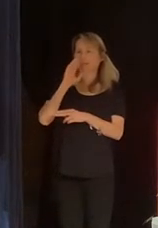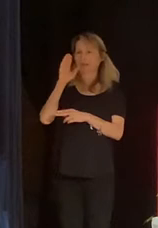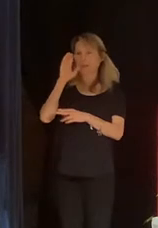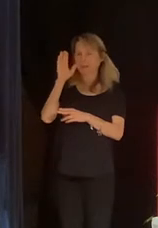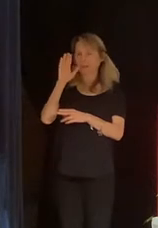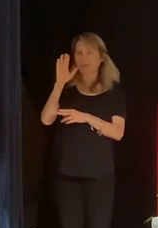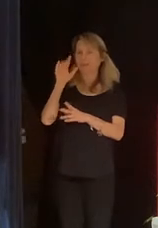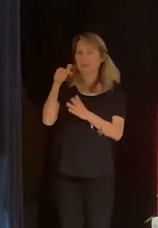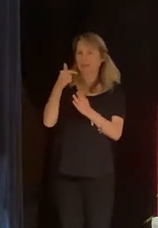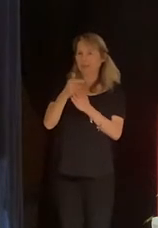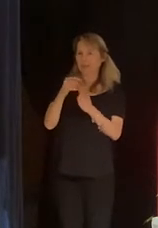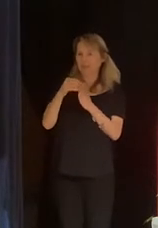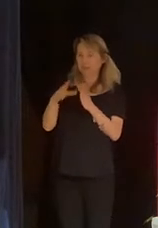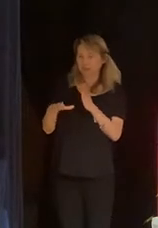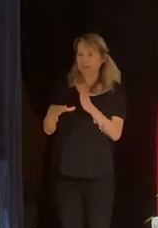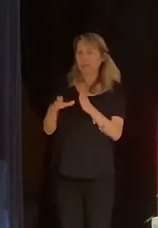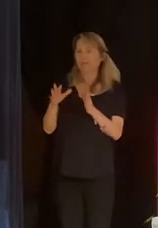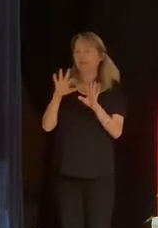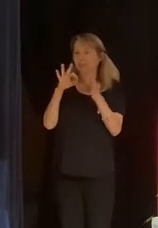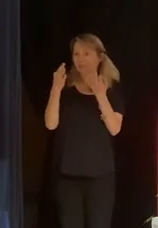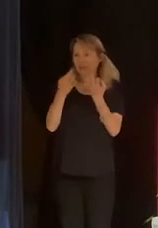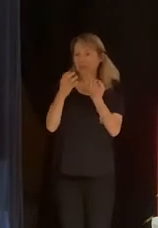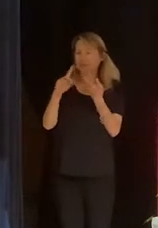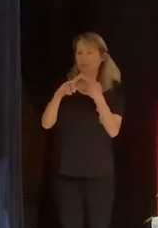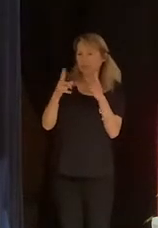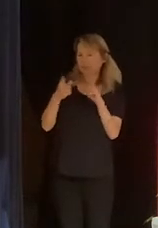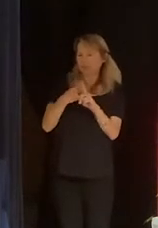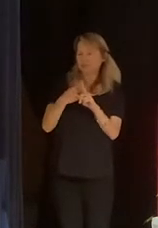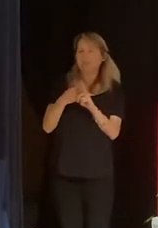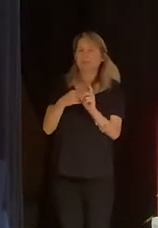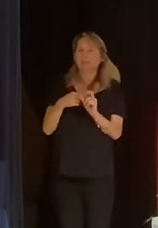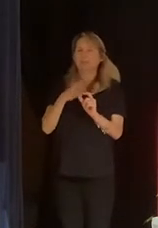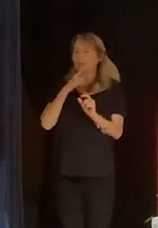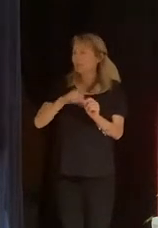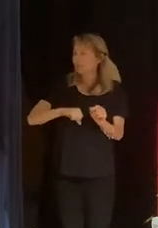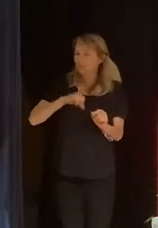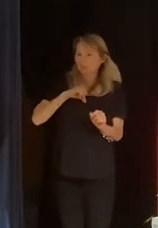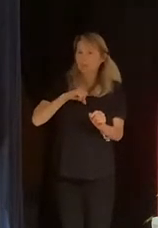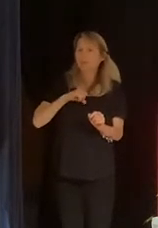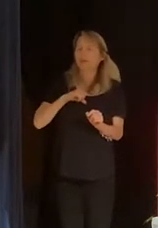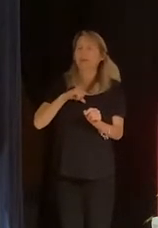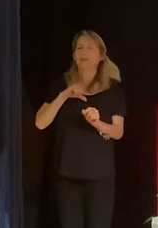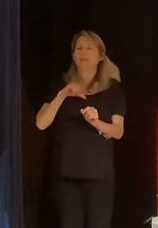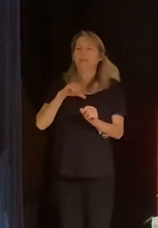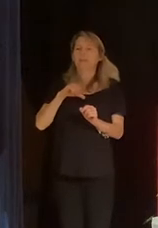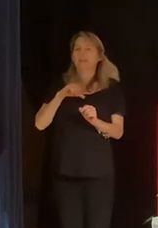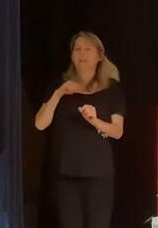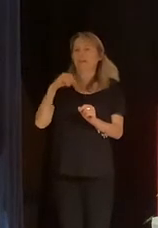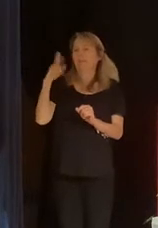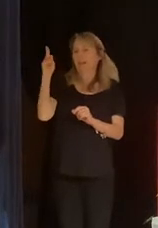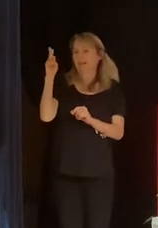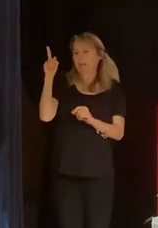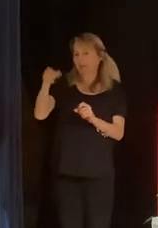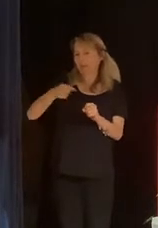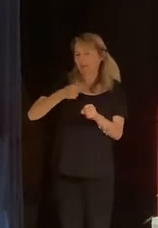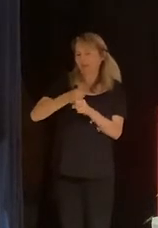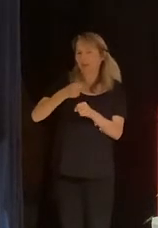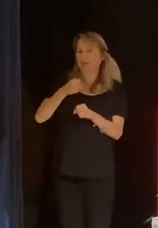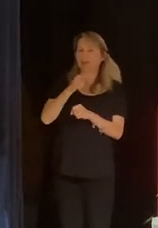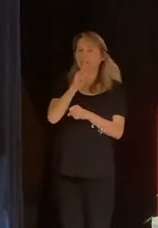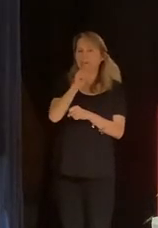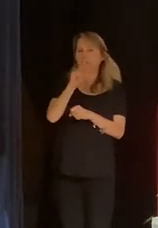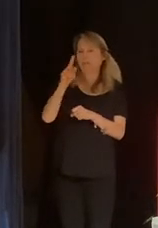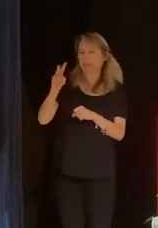Hello, graduation students, families, and friends. I am really proud to be the Drewry's valedictorian for